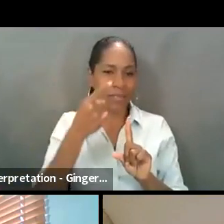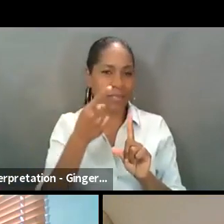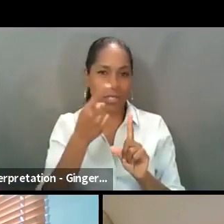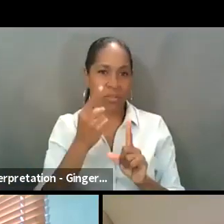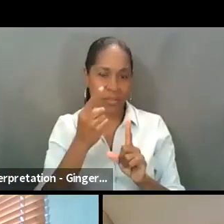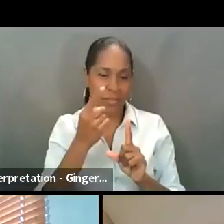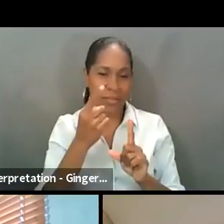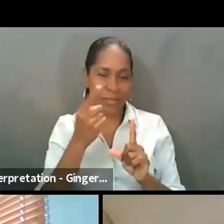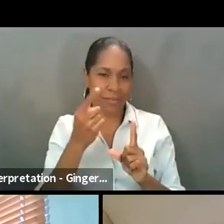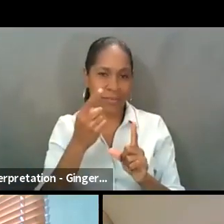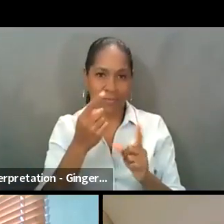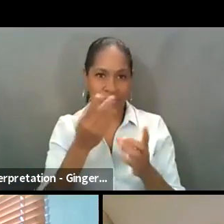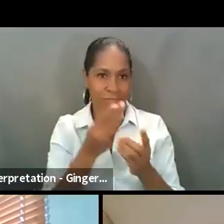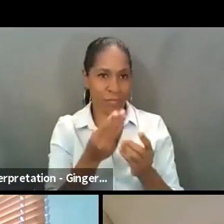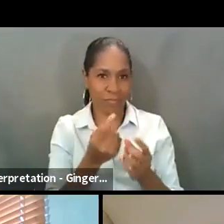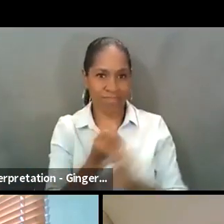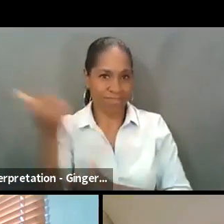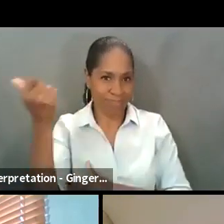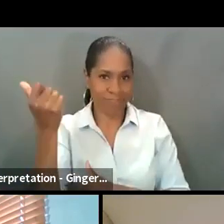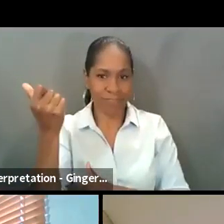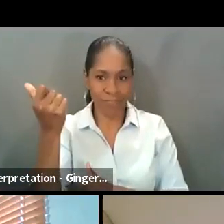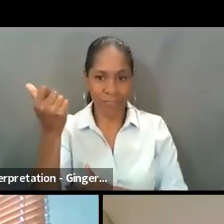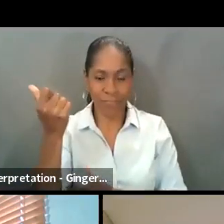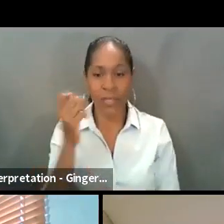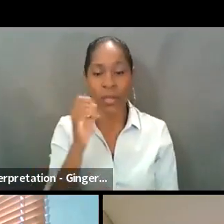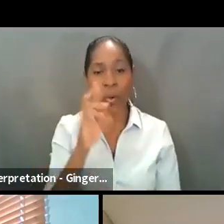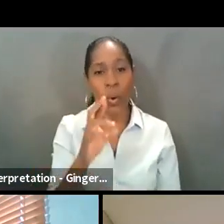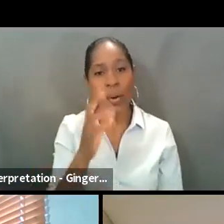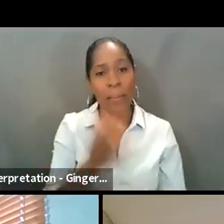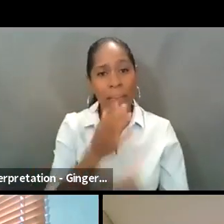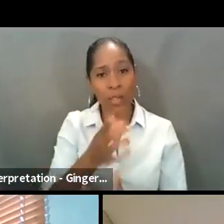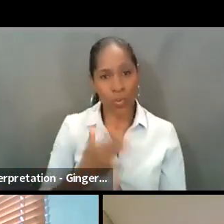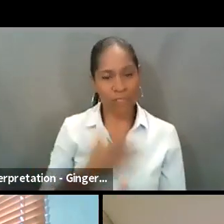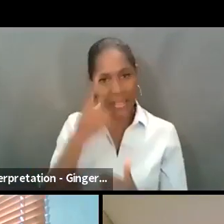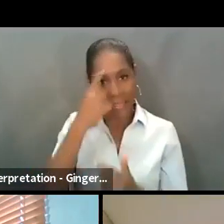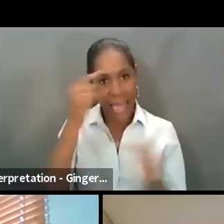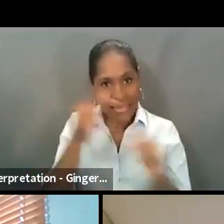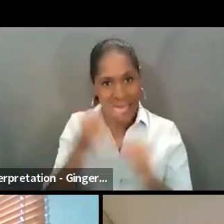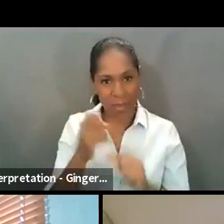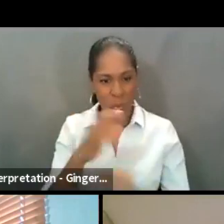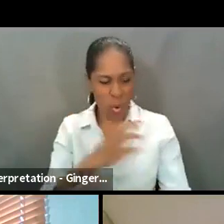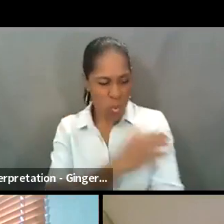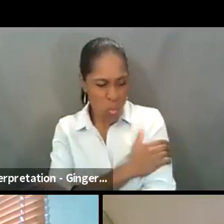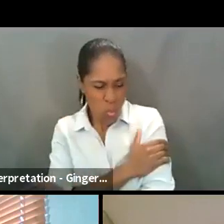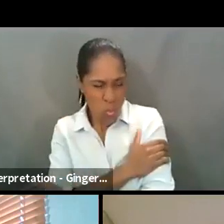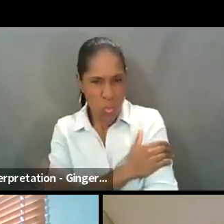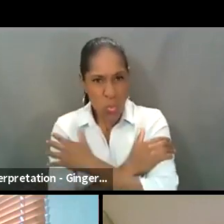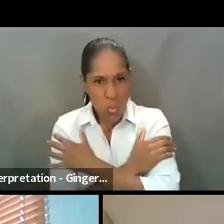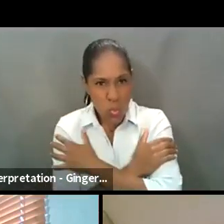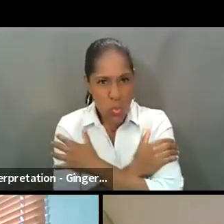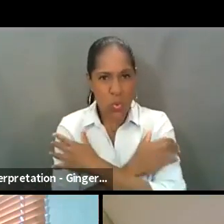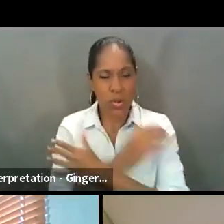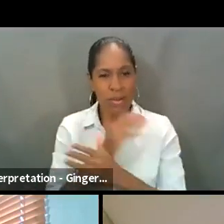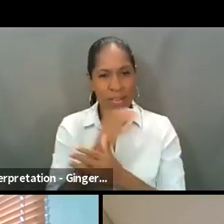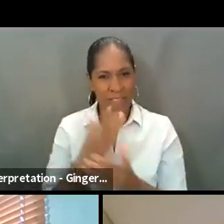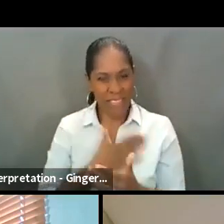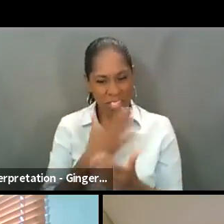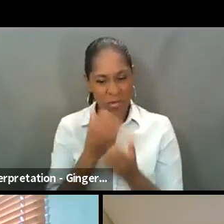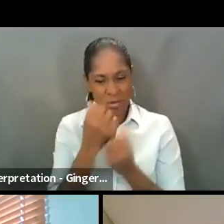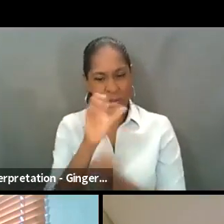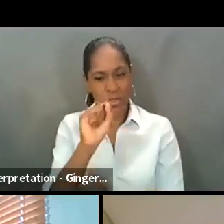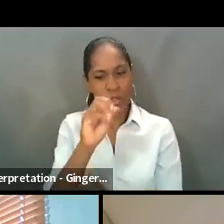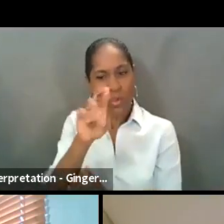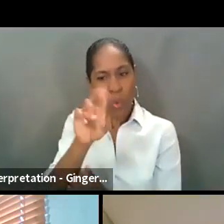idea. Or, getting a headache or a sore muscle, or, kind of those aches like the flu, that's all the immune